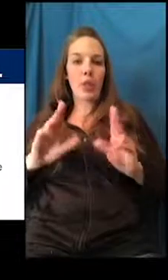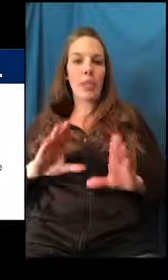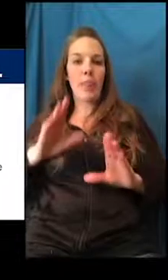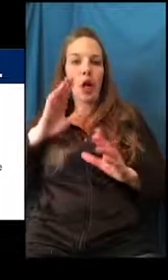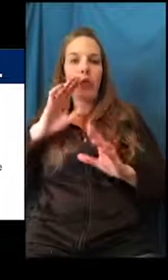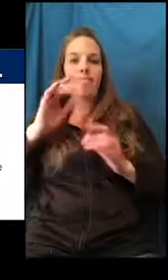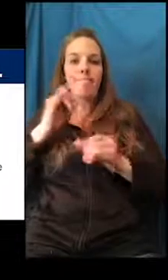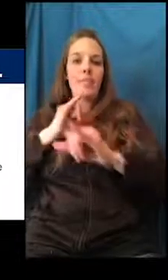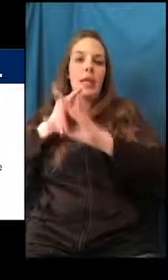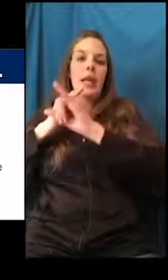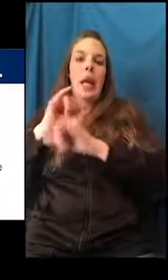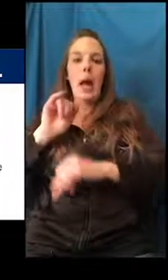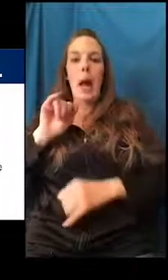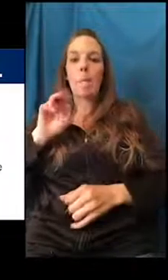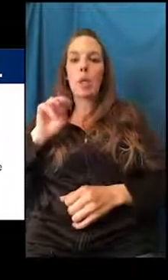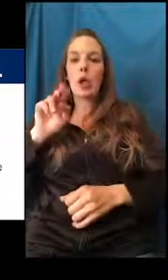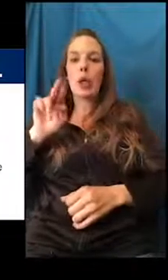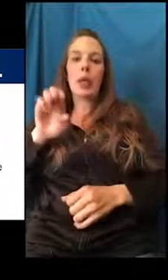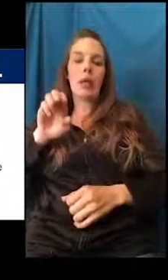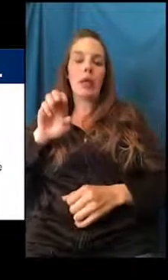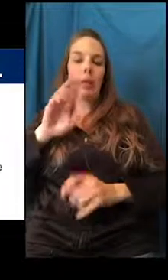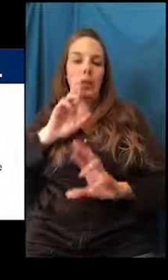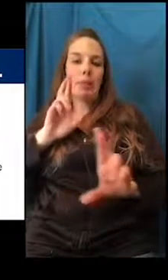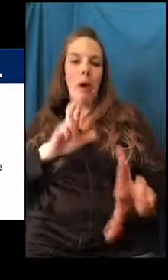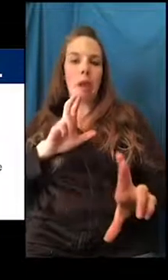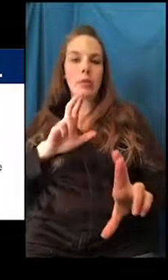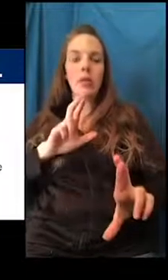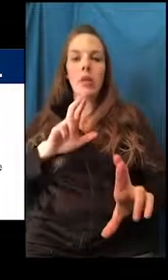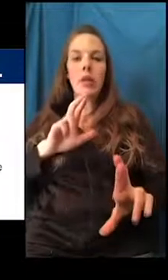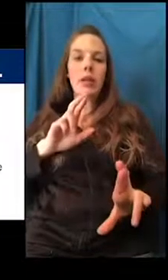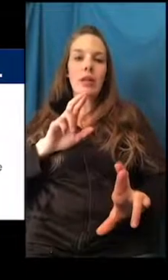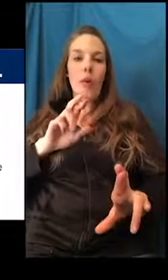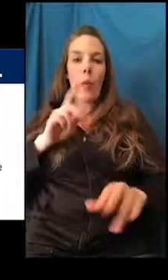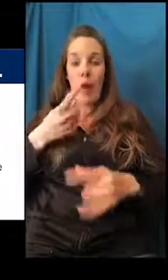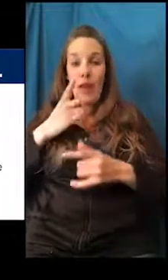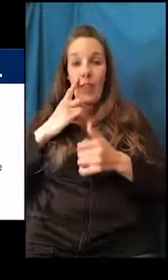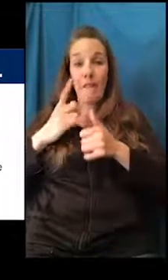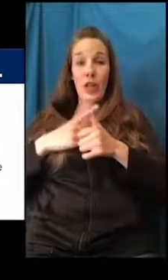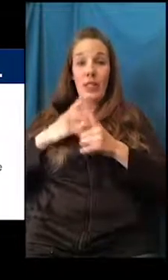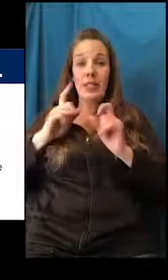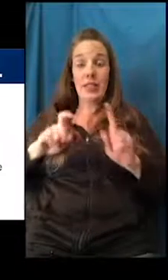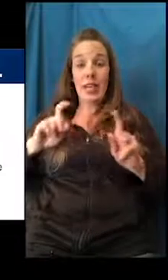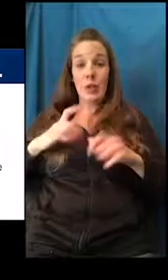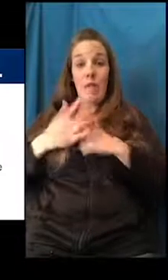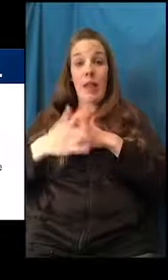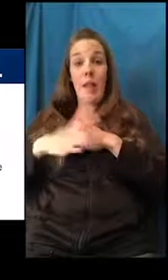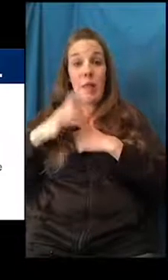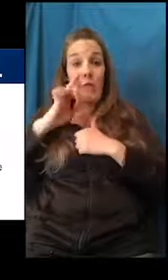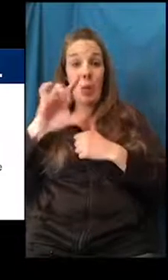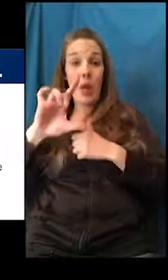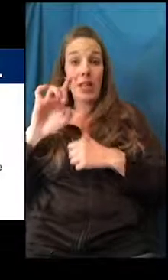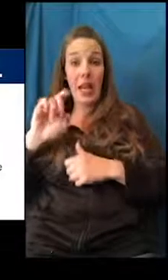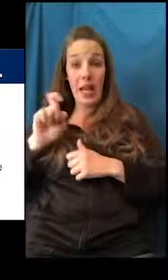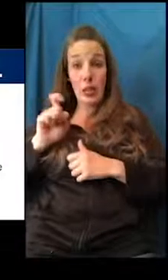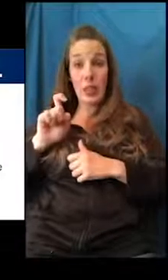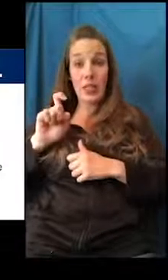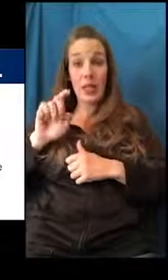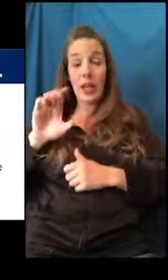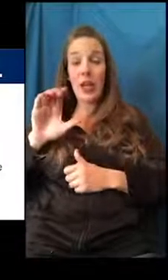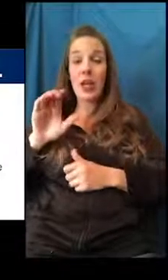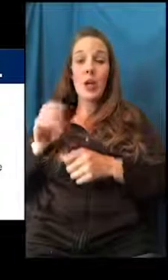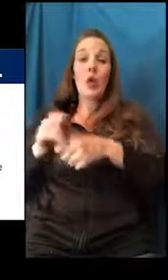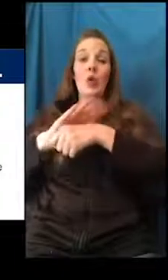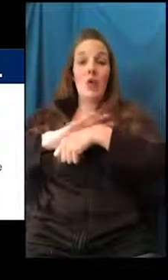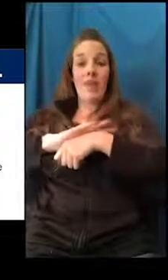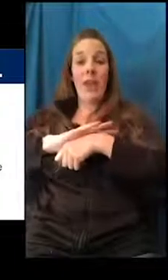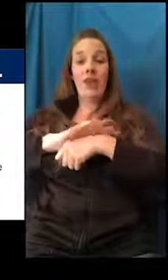So one of the first tests to become available for diagnosing coronavirus was really an antigen test,